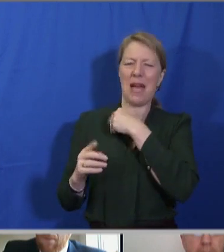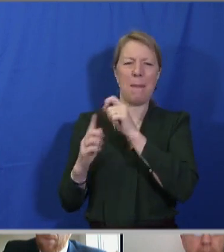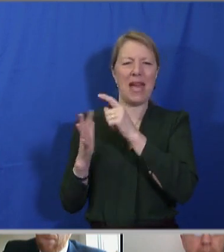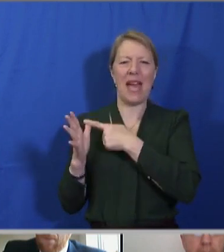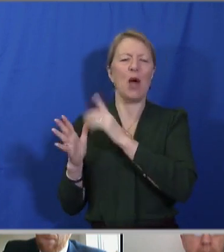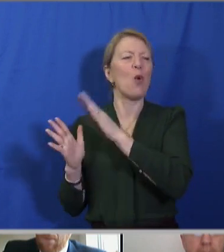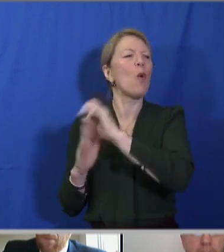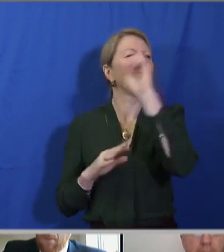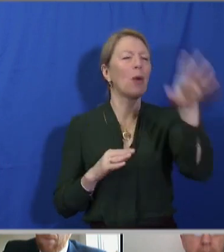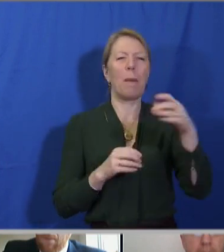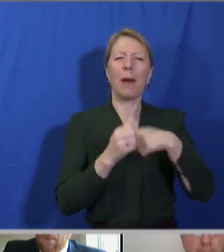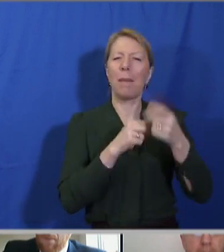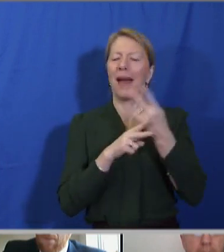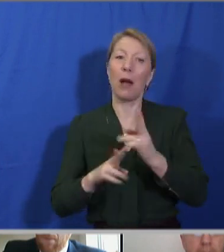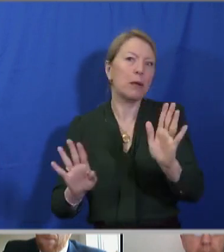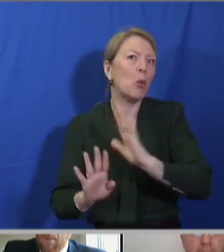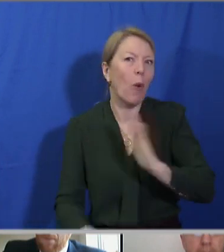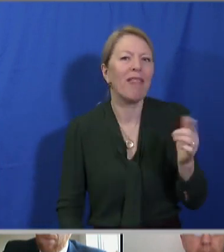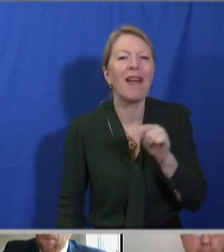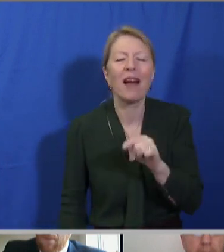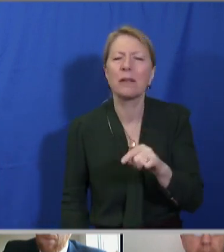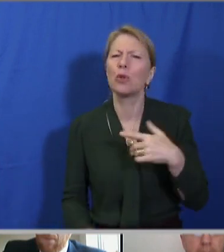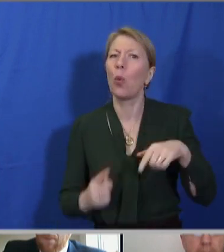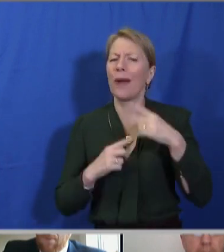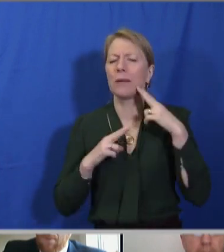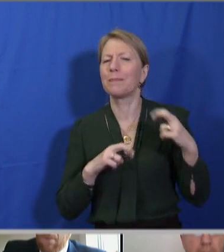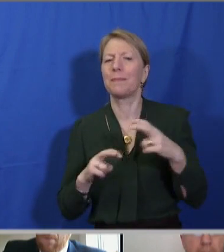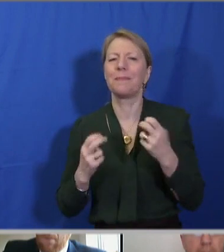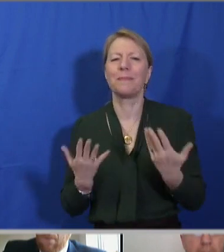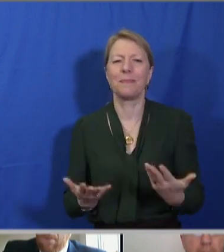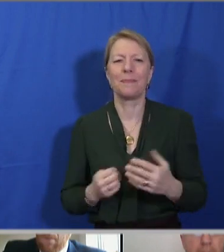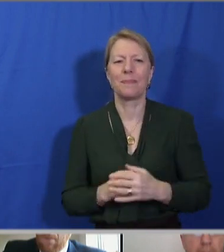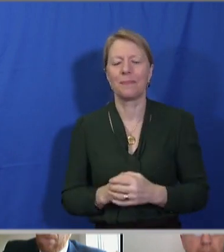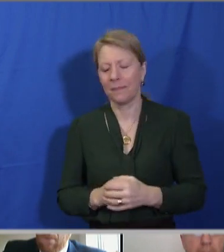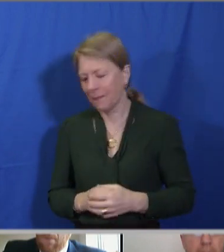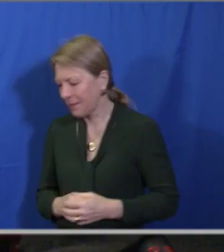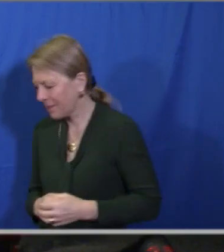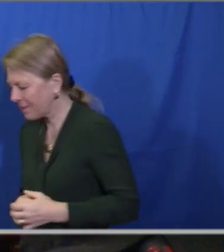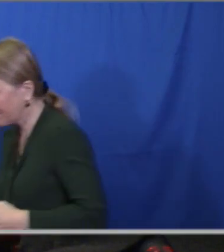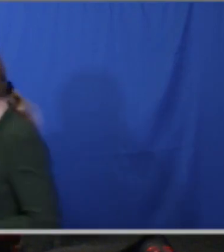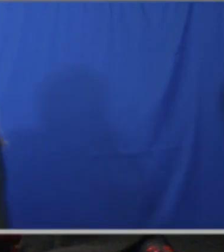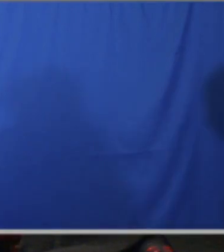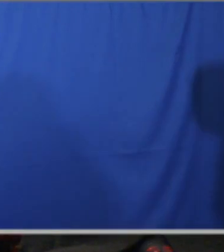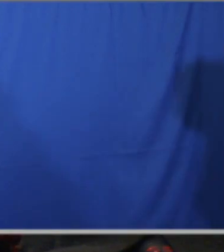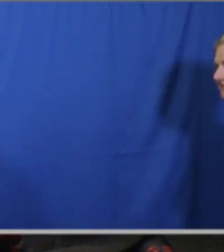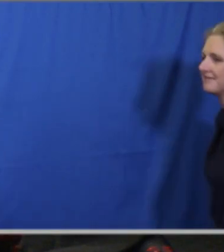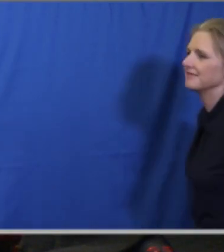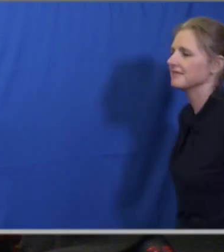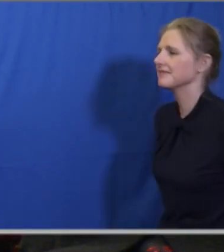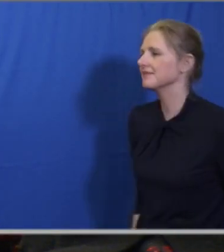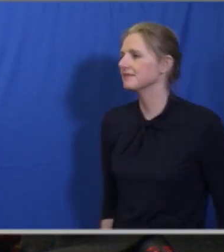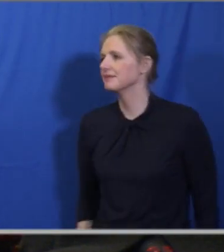into domiciliary care. So we are looking at it, David, and we're actively looking at it. Some providers are currently offering, the most I've seen